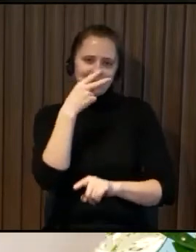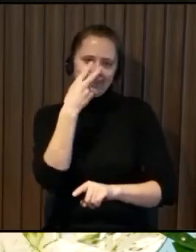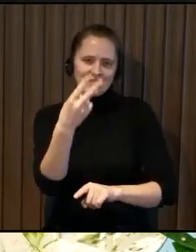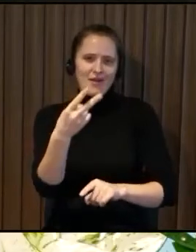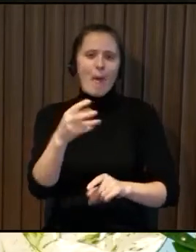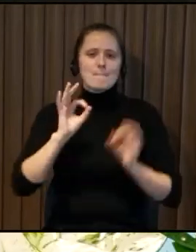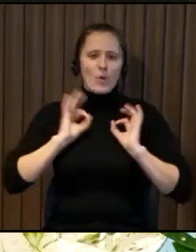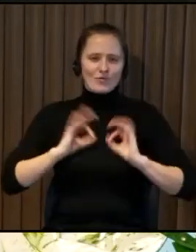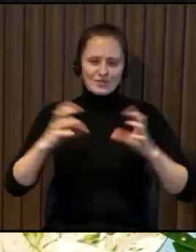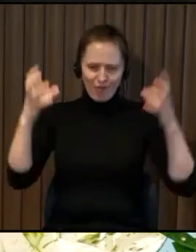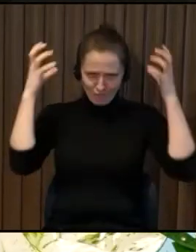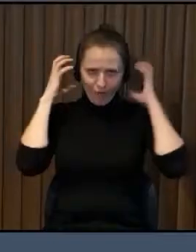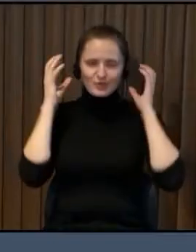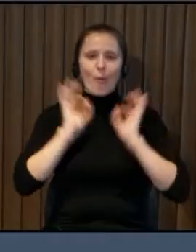in